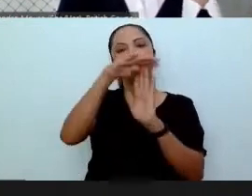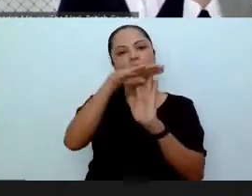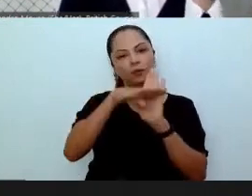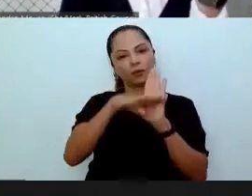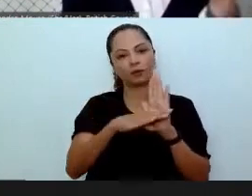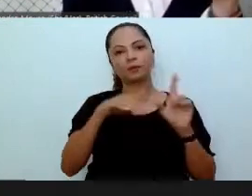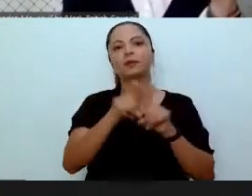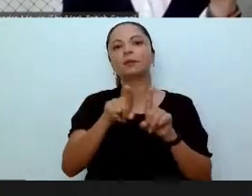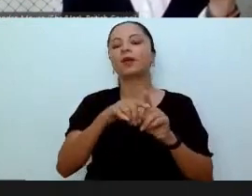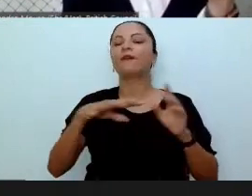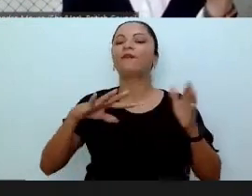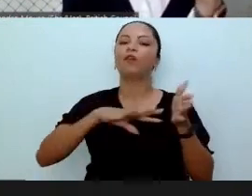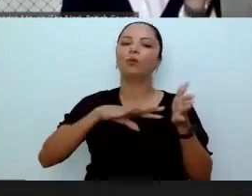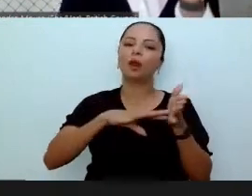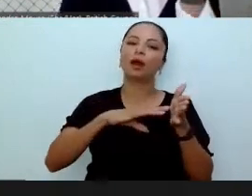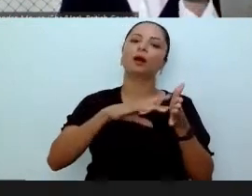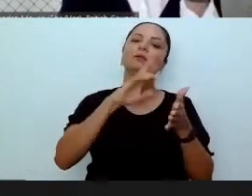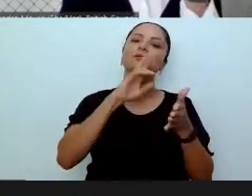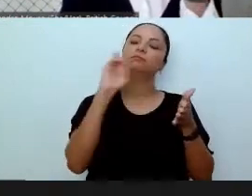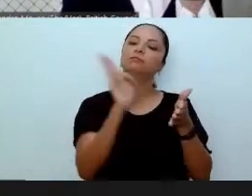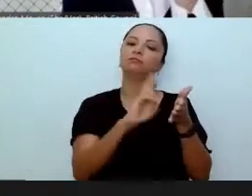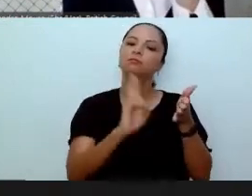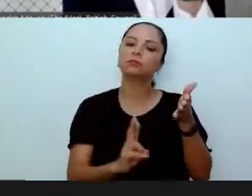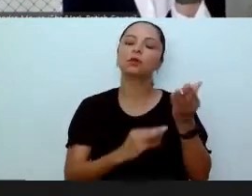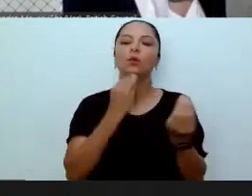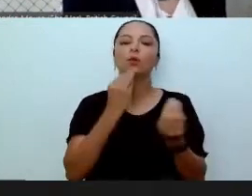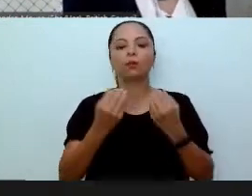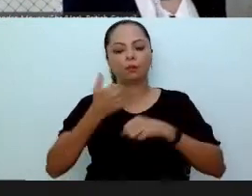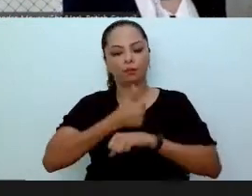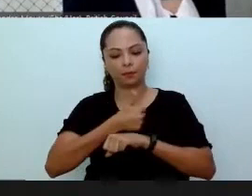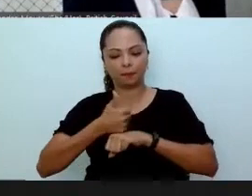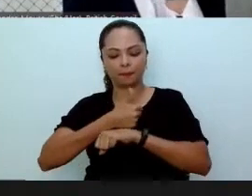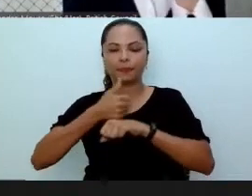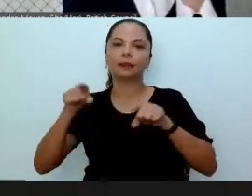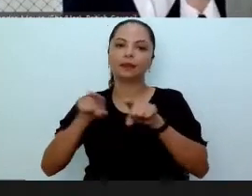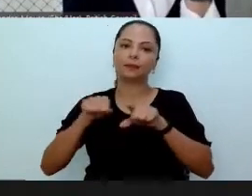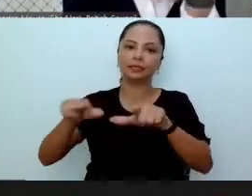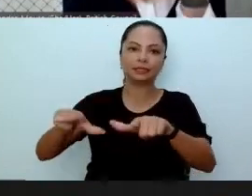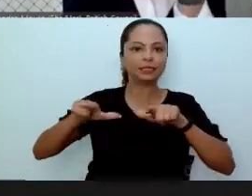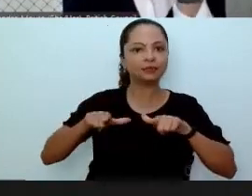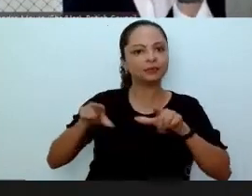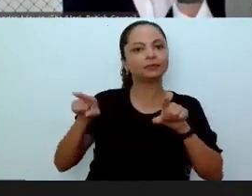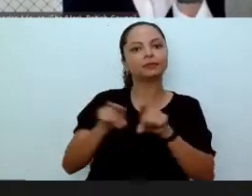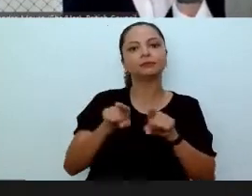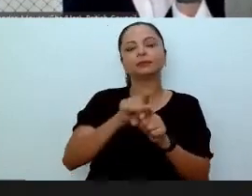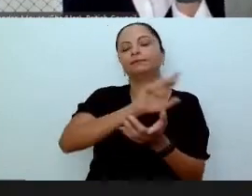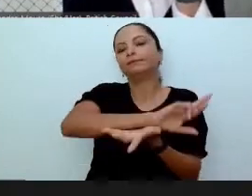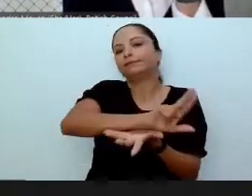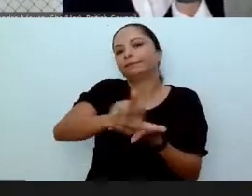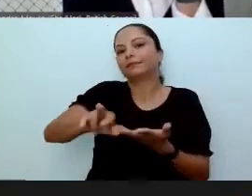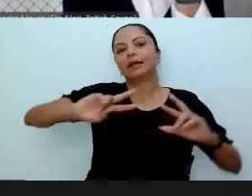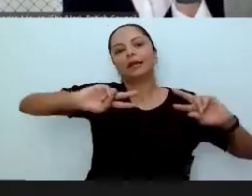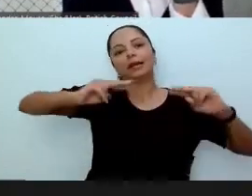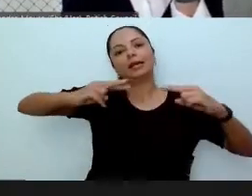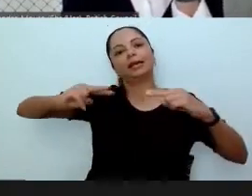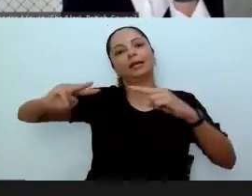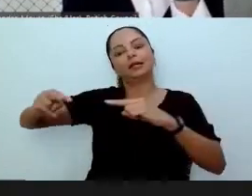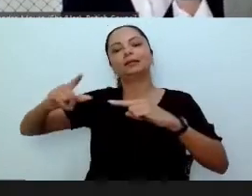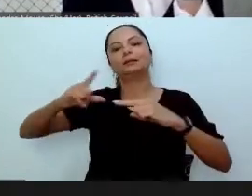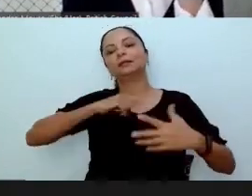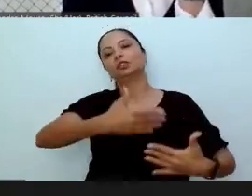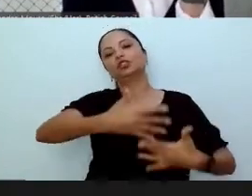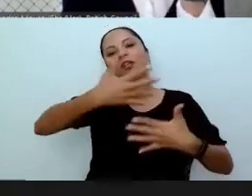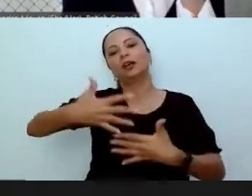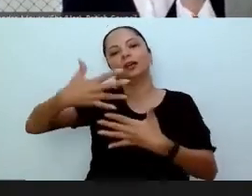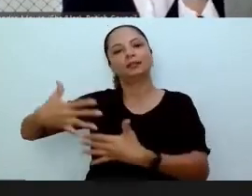career, about the certificate. So everything's here on the chat. All the sessions, including this one,